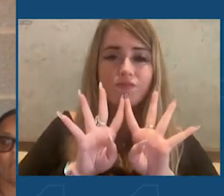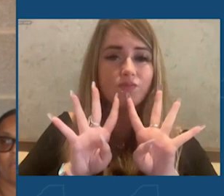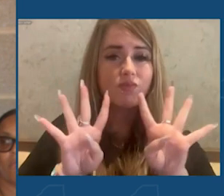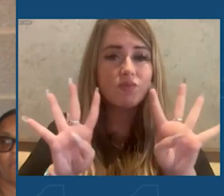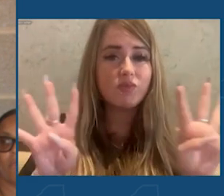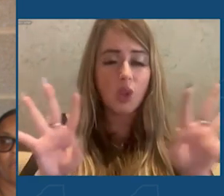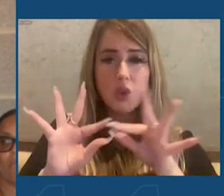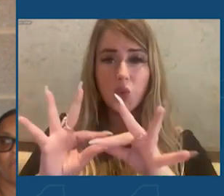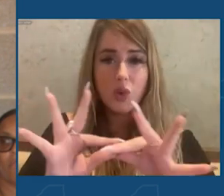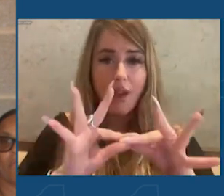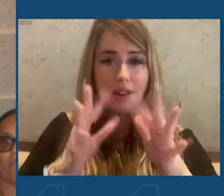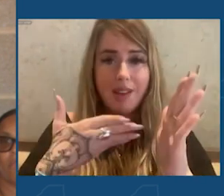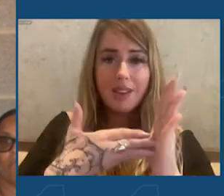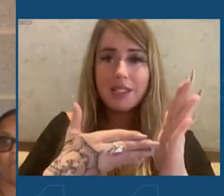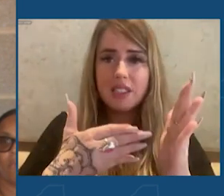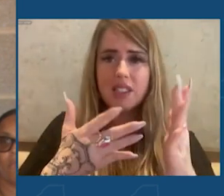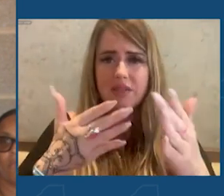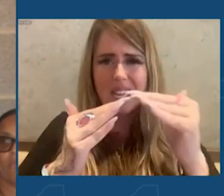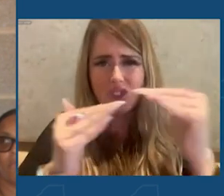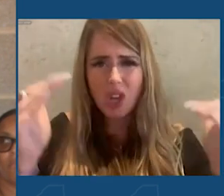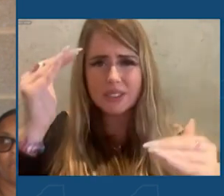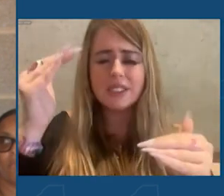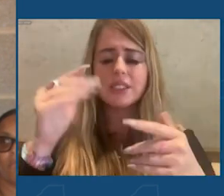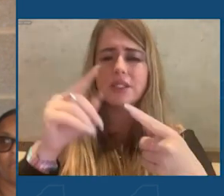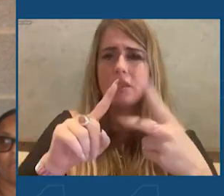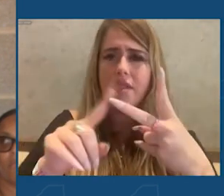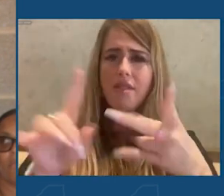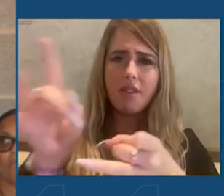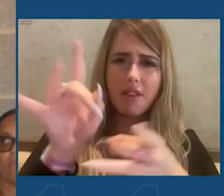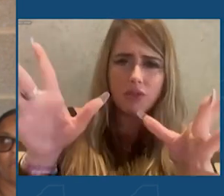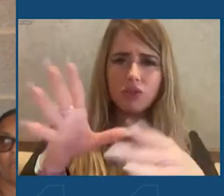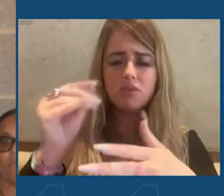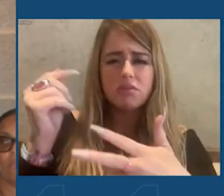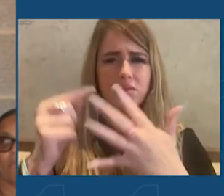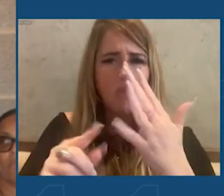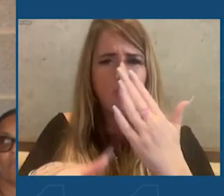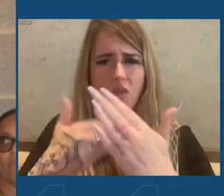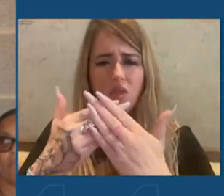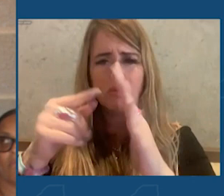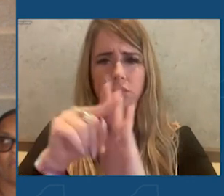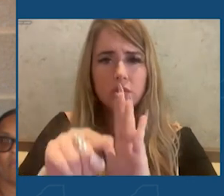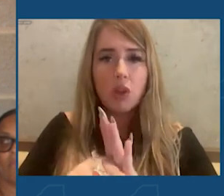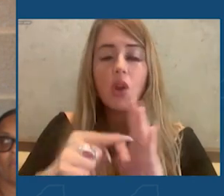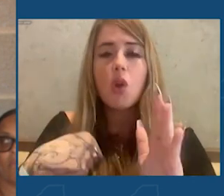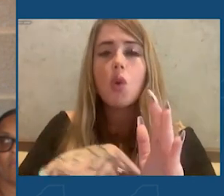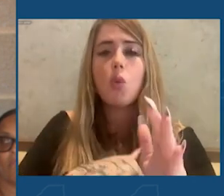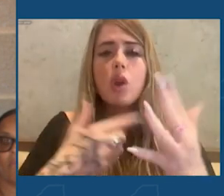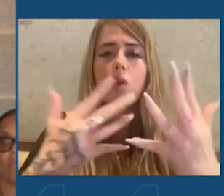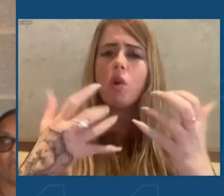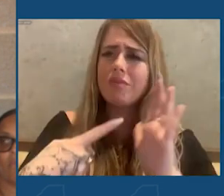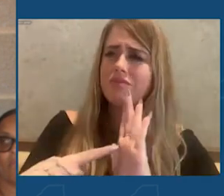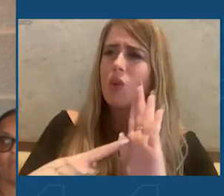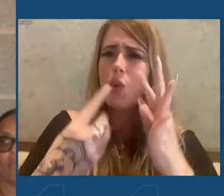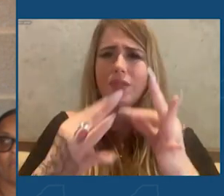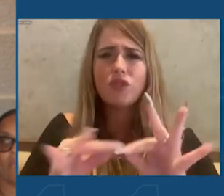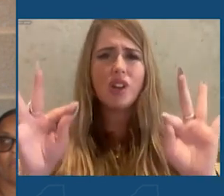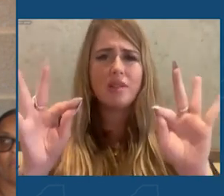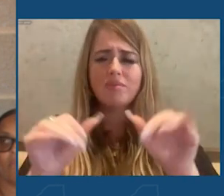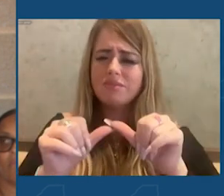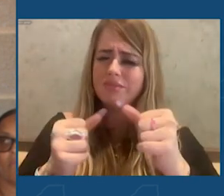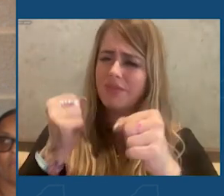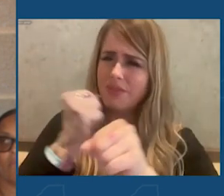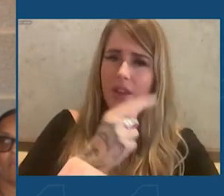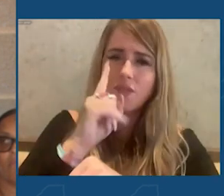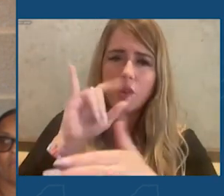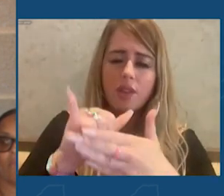against injustice, hatred, and tyranny. We're committed to carrying the torch of freedom forward in the honor of the fallen soldiers before